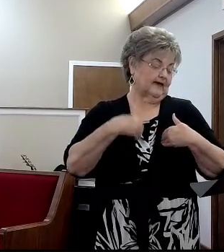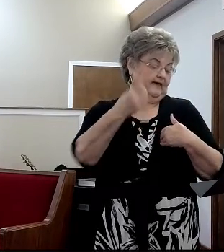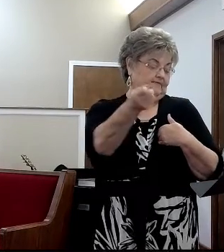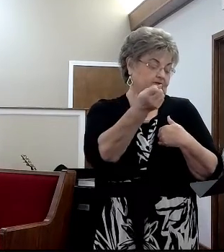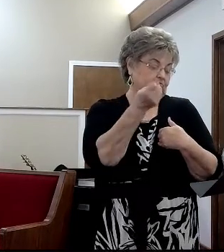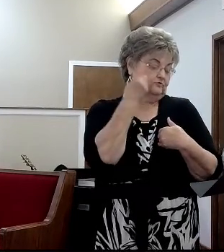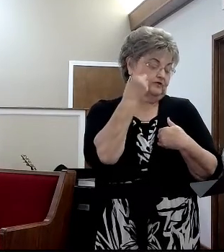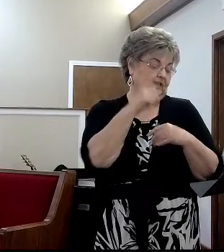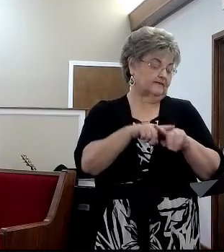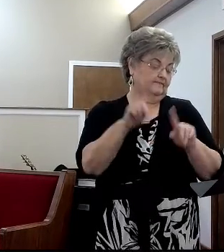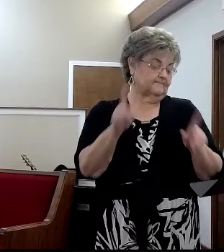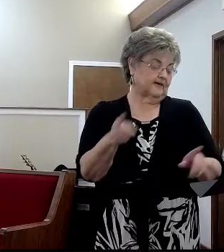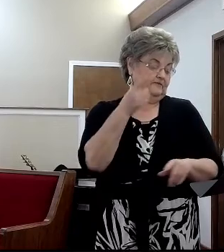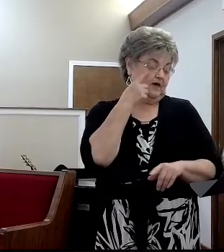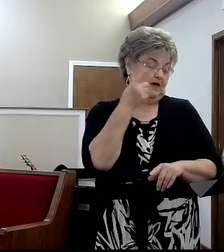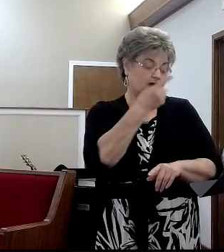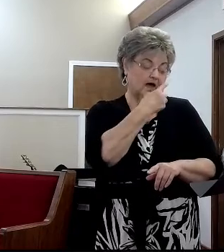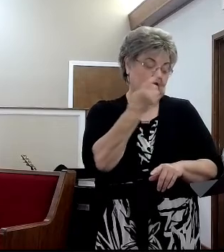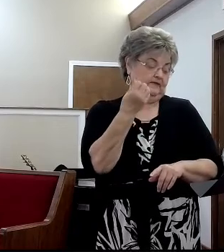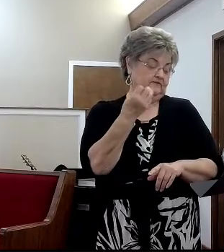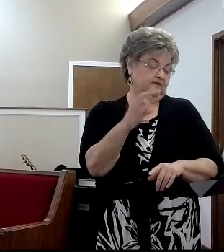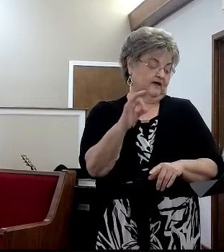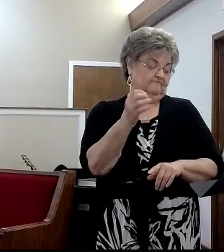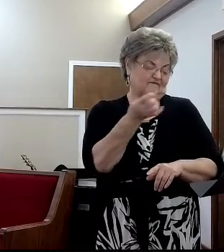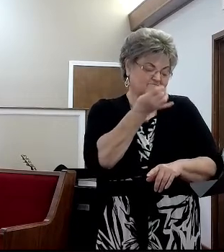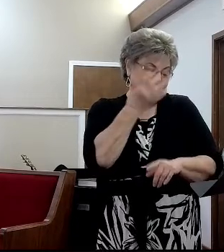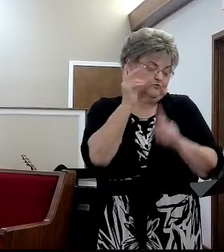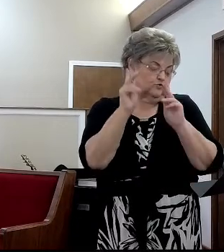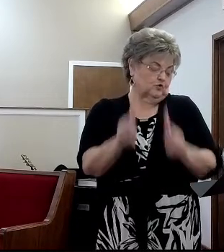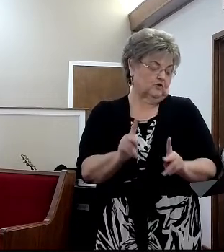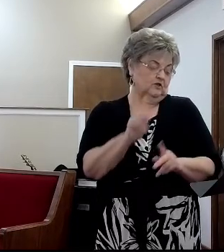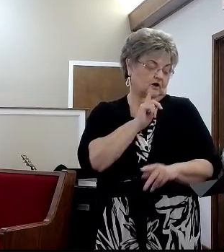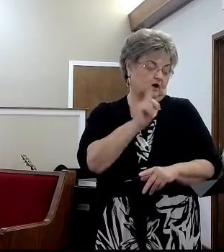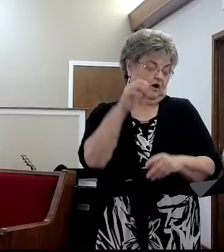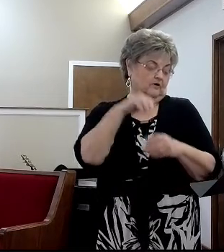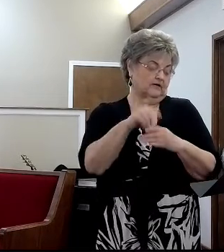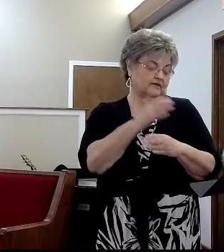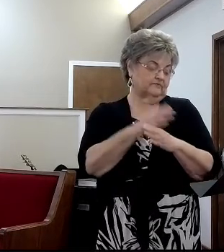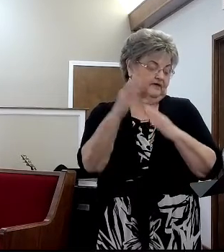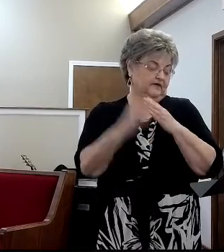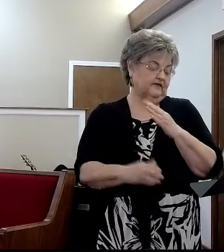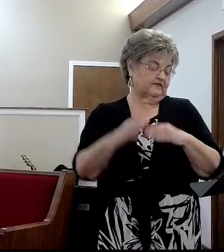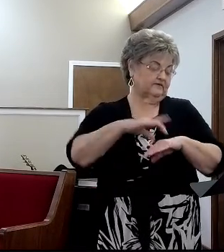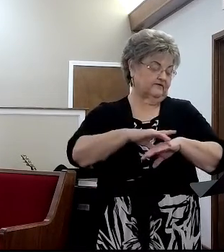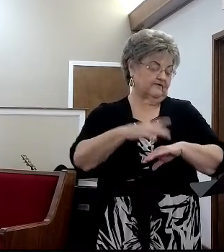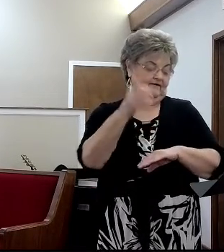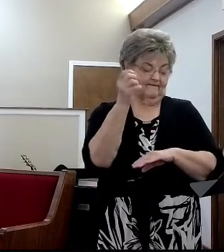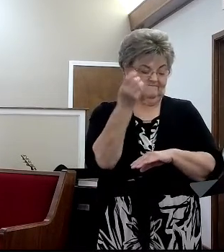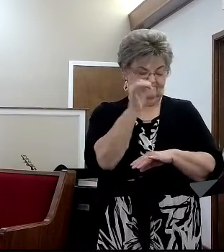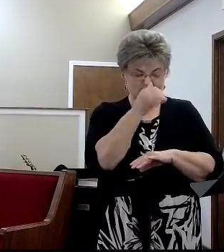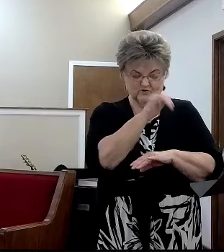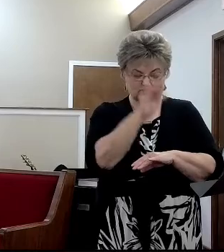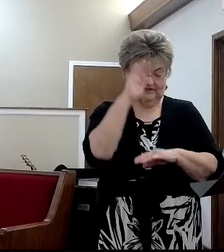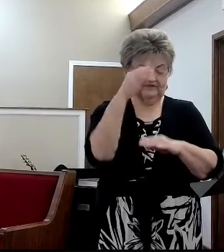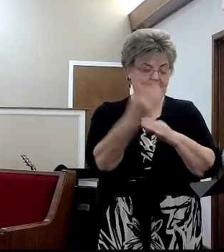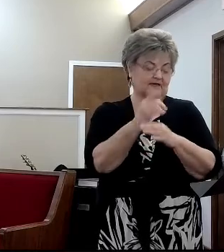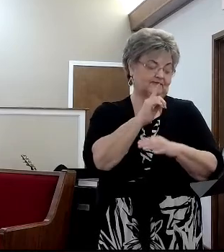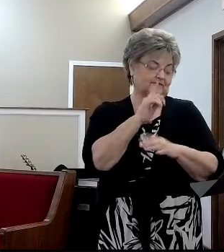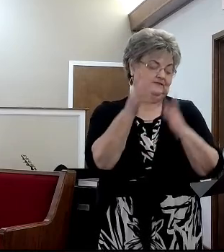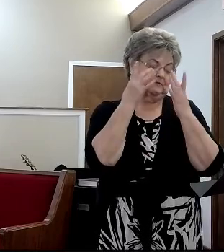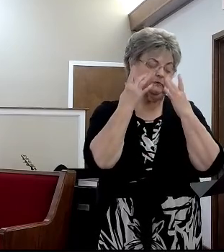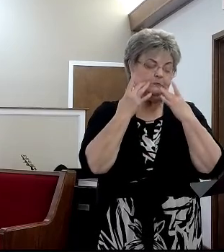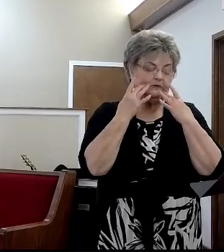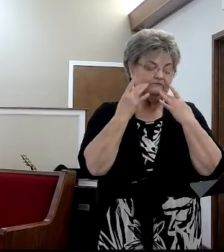understanding, but the eyes of a fool are in the ends of the earth. A foolish son is a grief to his father